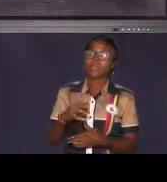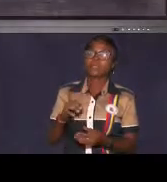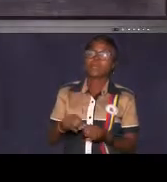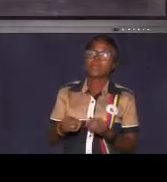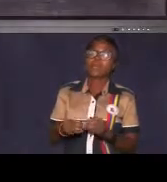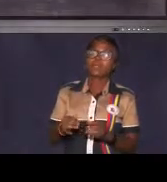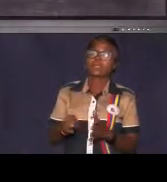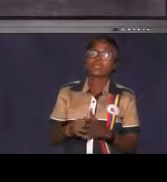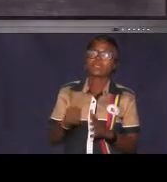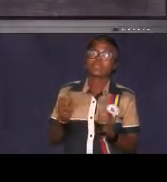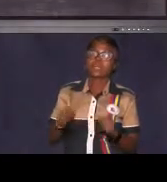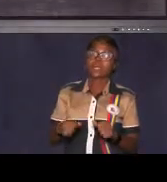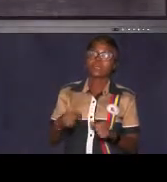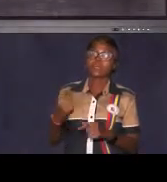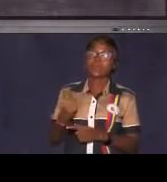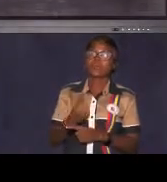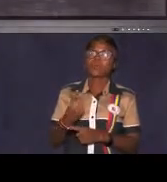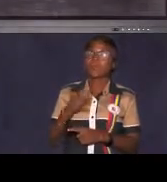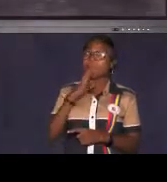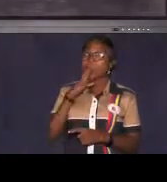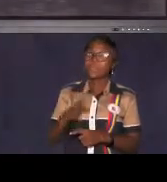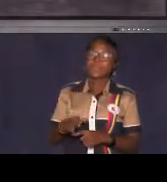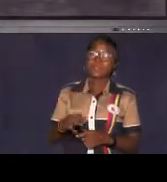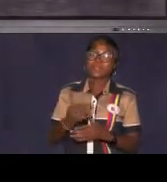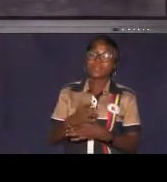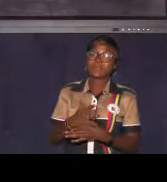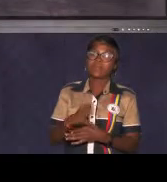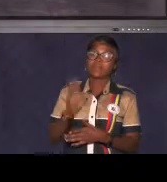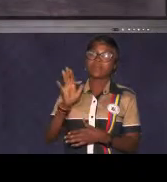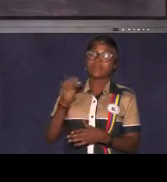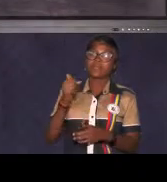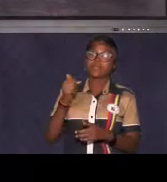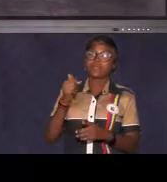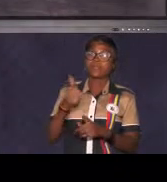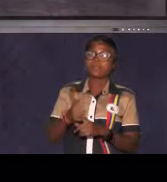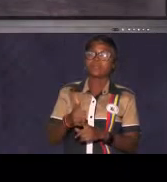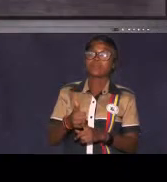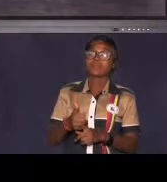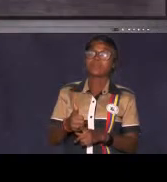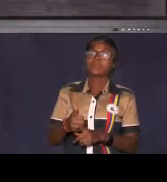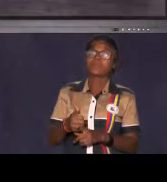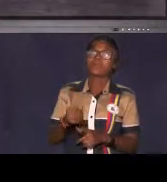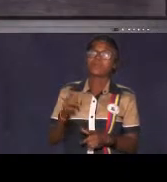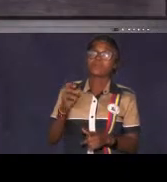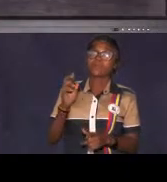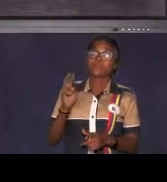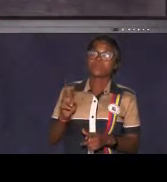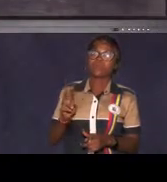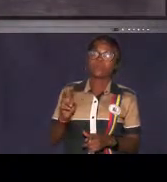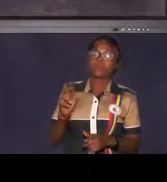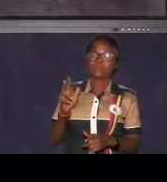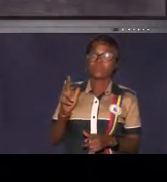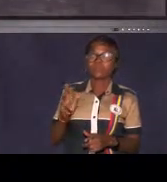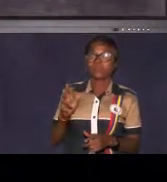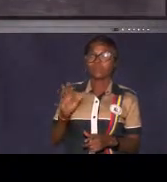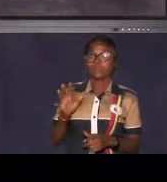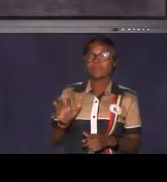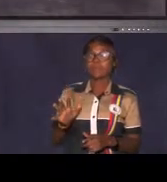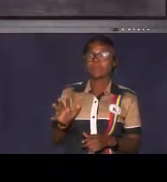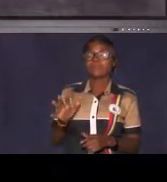are numbers that can only be divided by themselves and 1. Examples are 2,